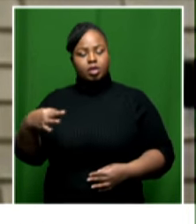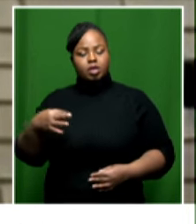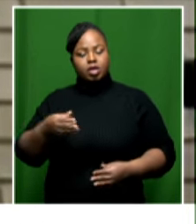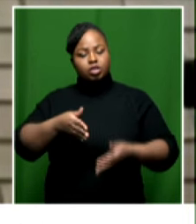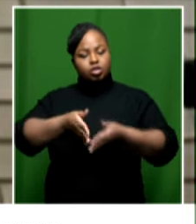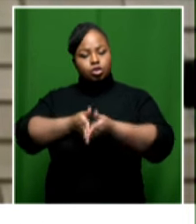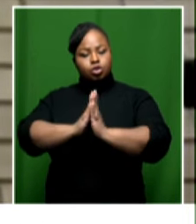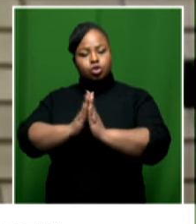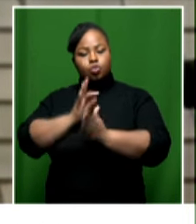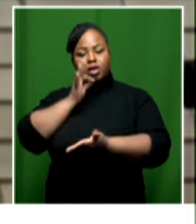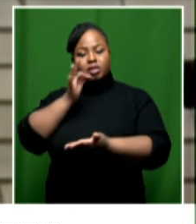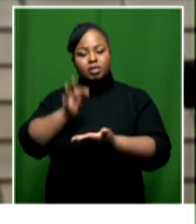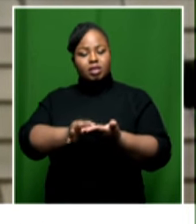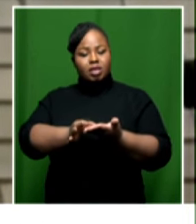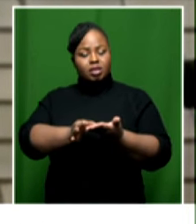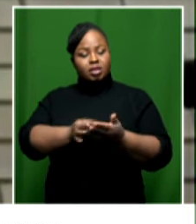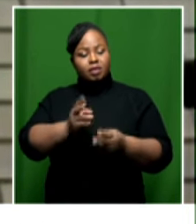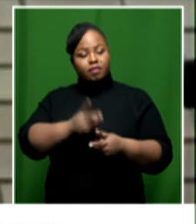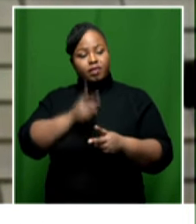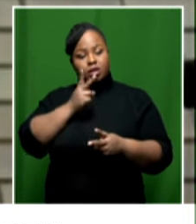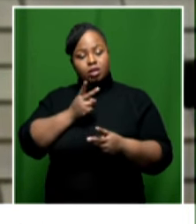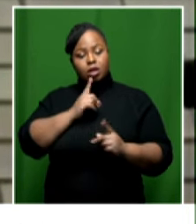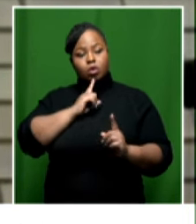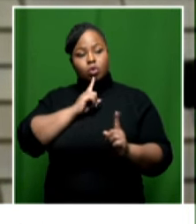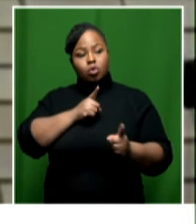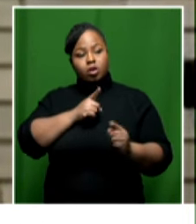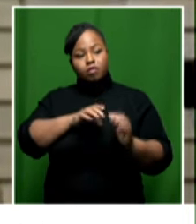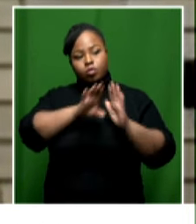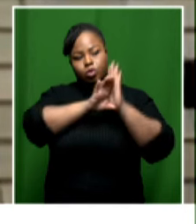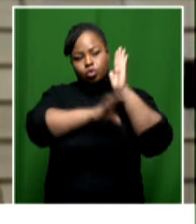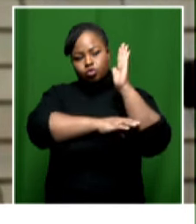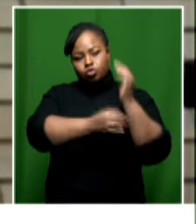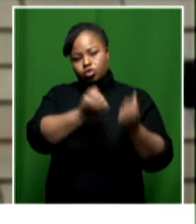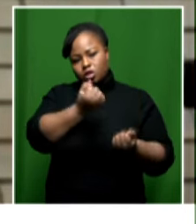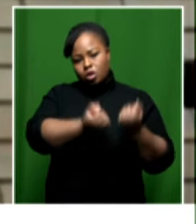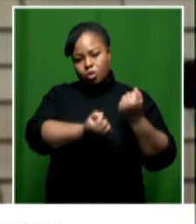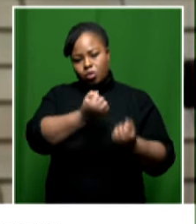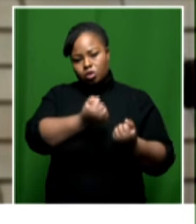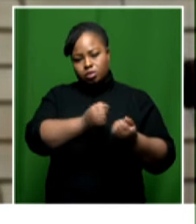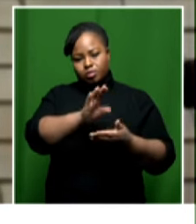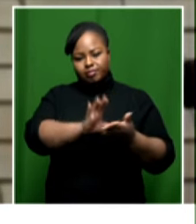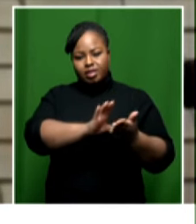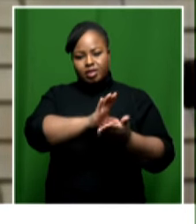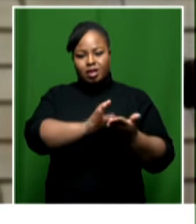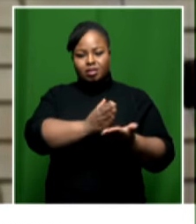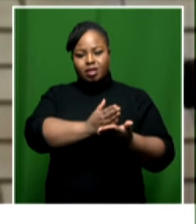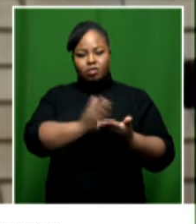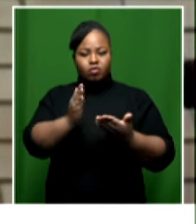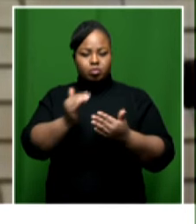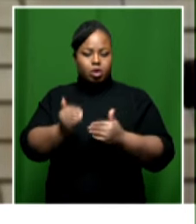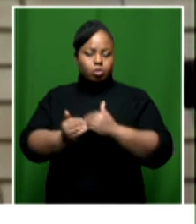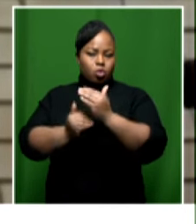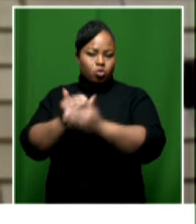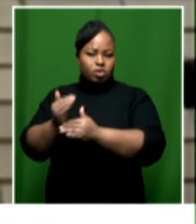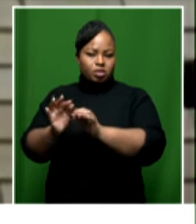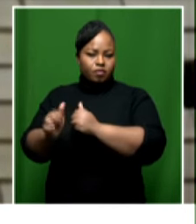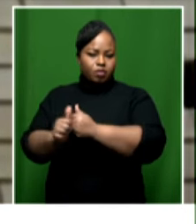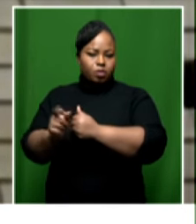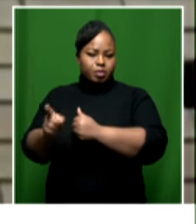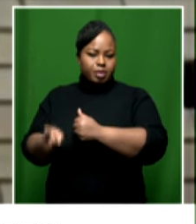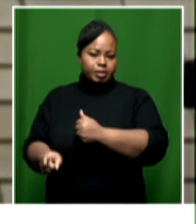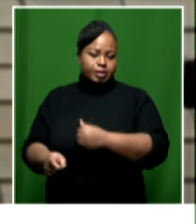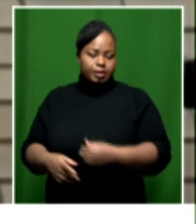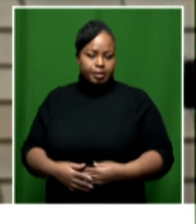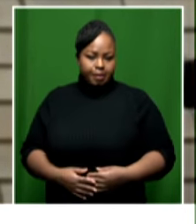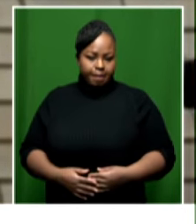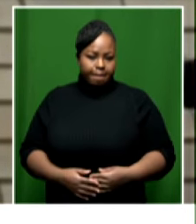order granted by the apex court be set aside yet again by way of another rescission process.